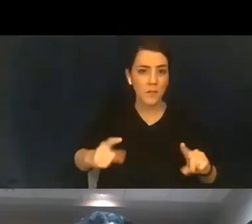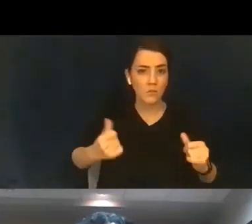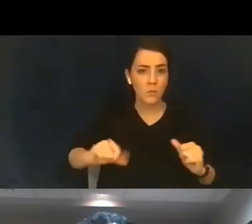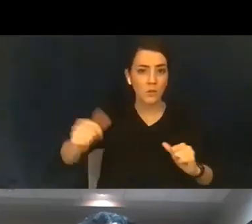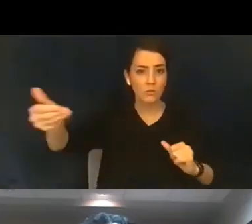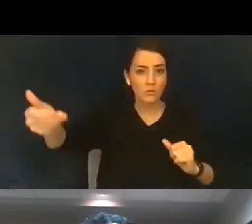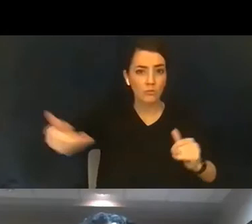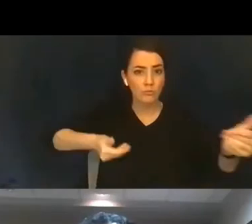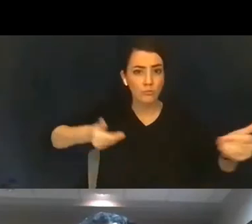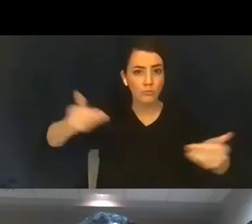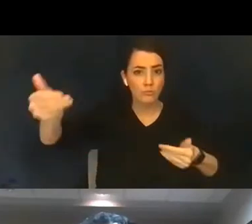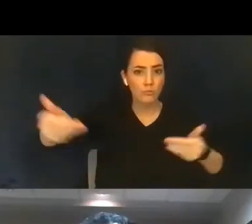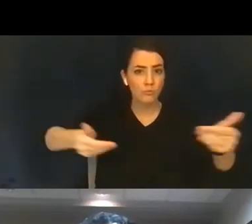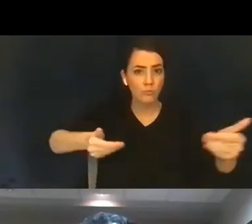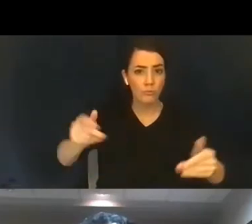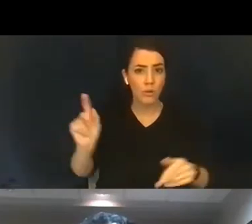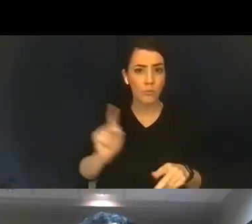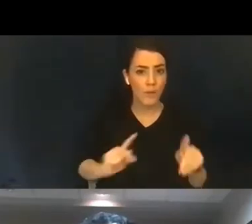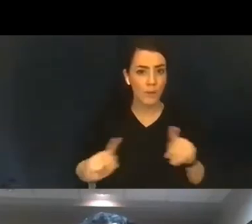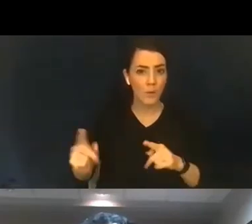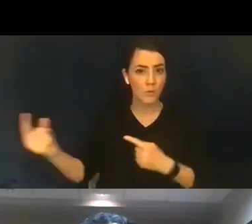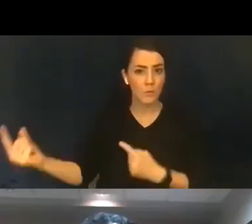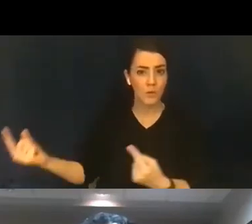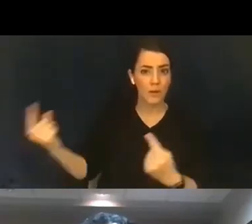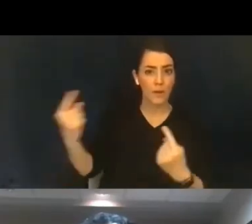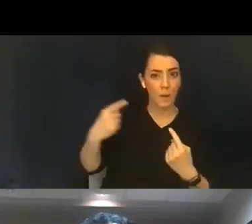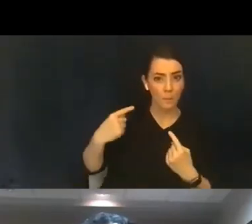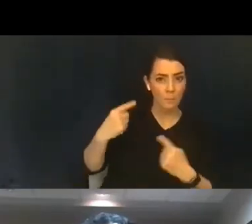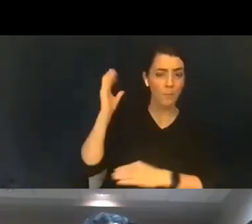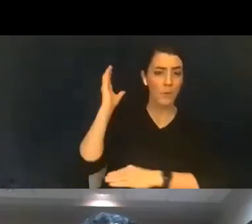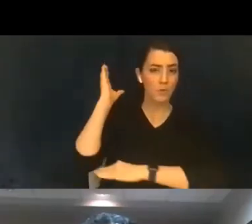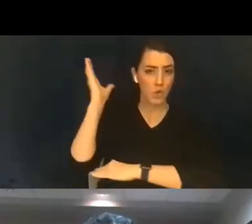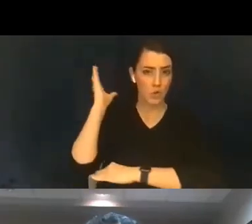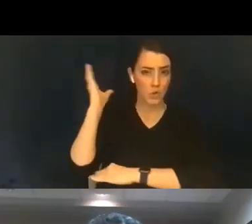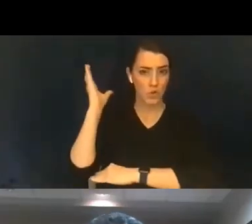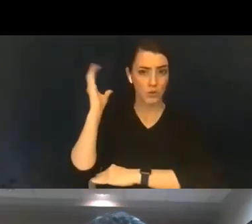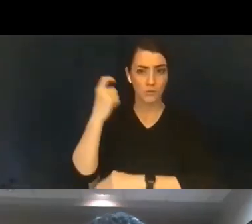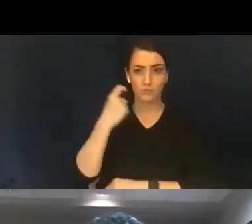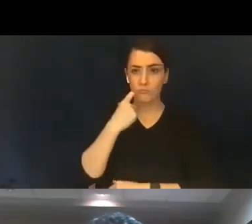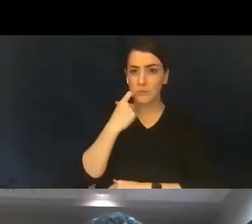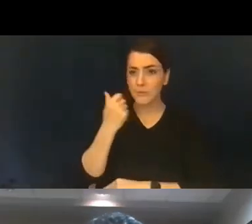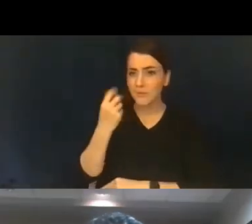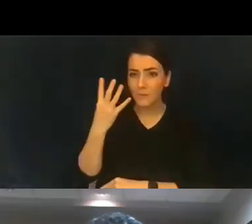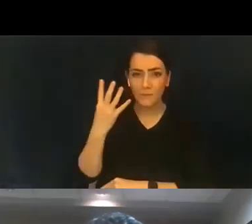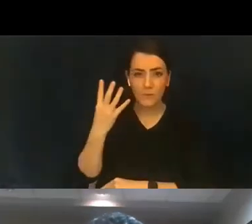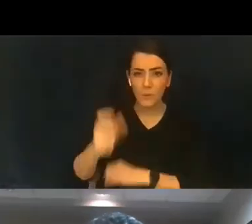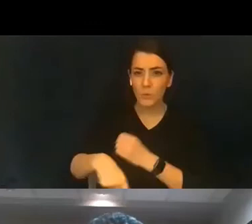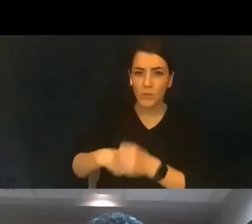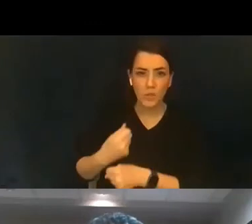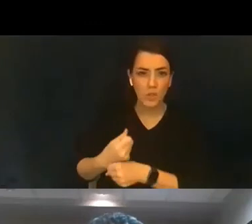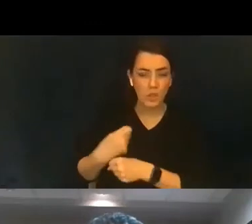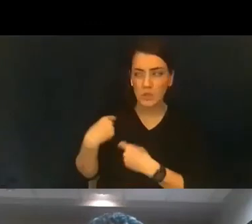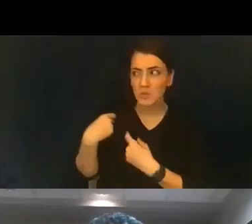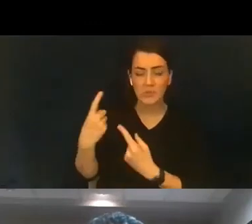been successful, George. We've not been successful. People don't show up,